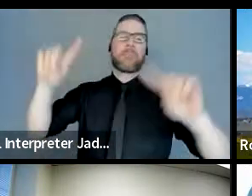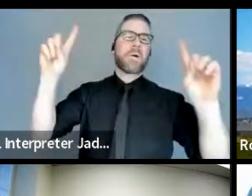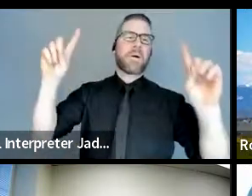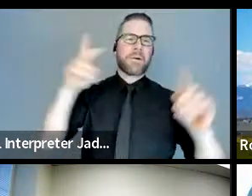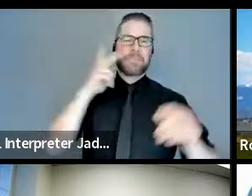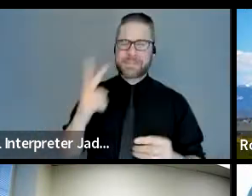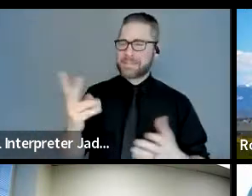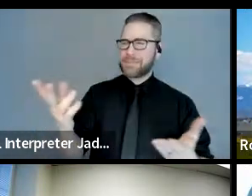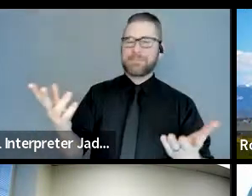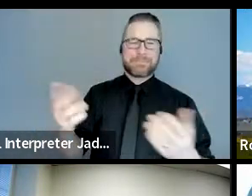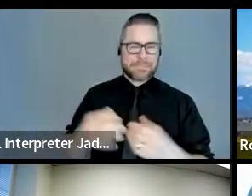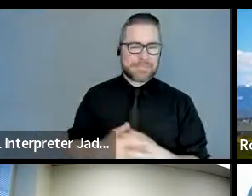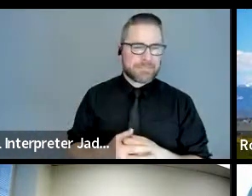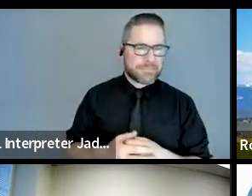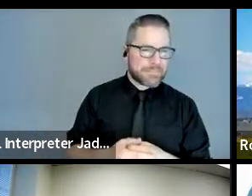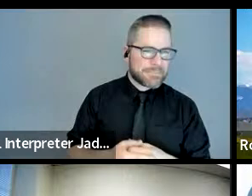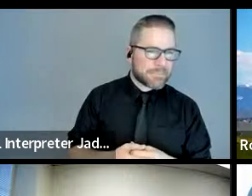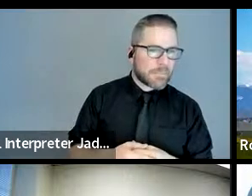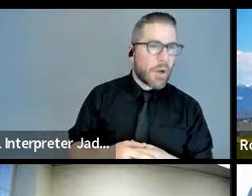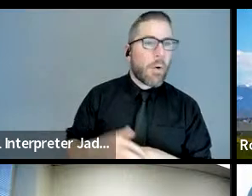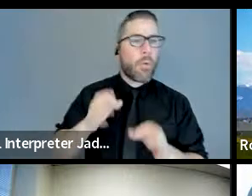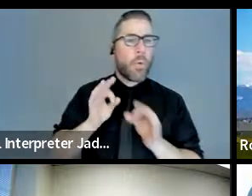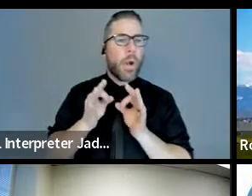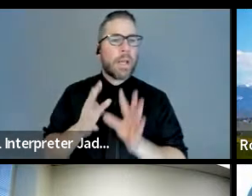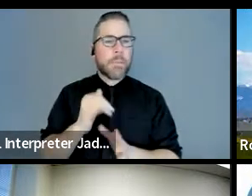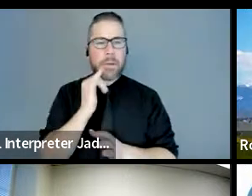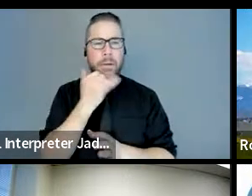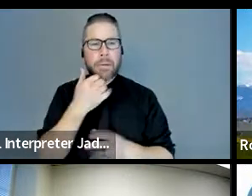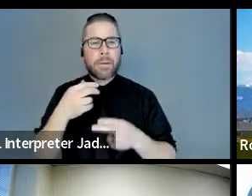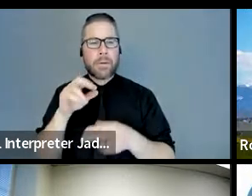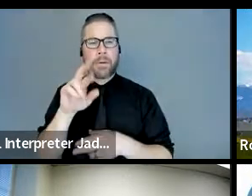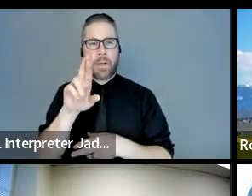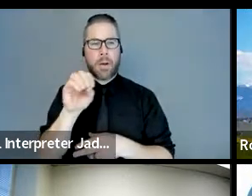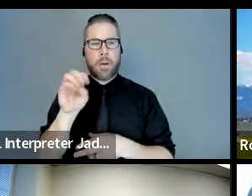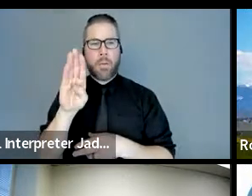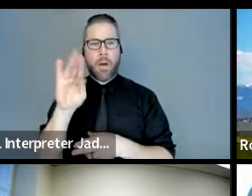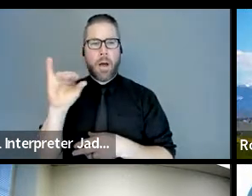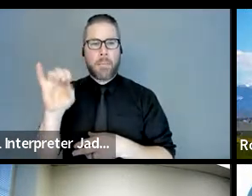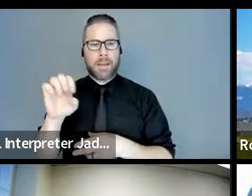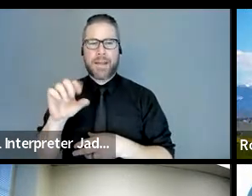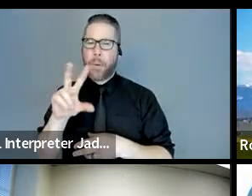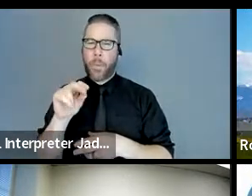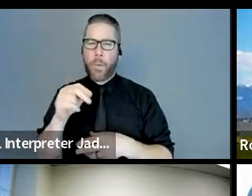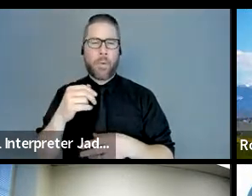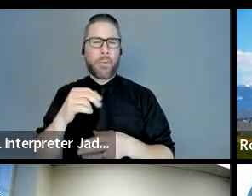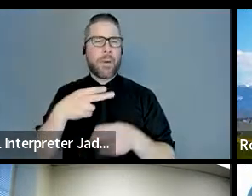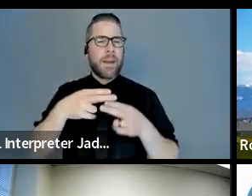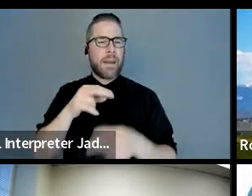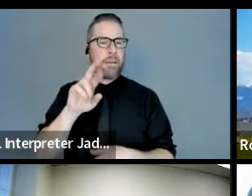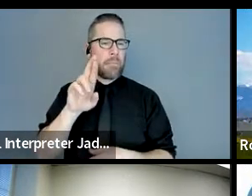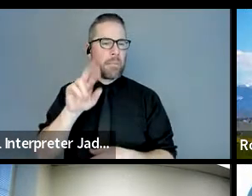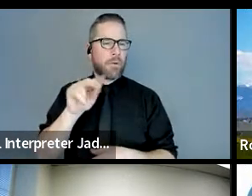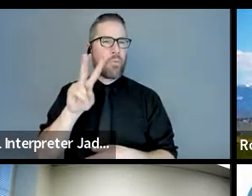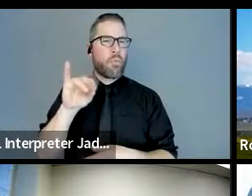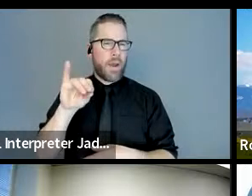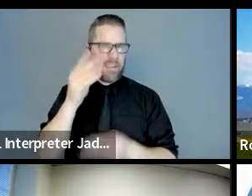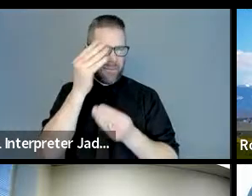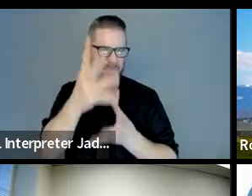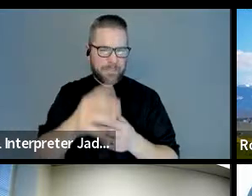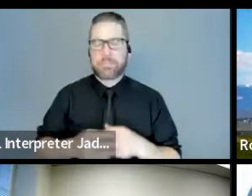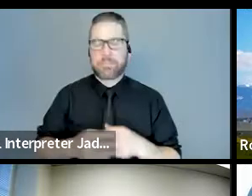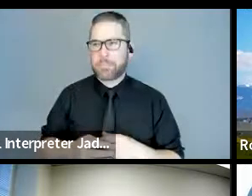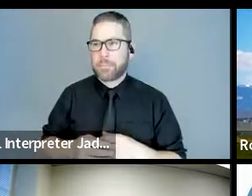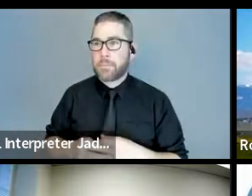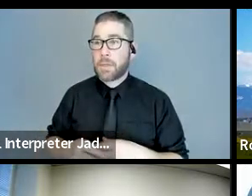Yeah. There it is. Okay, so in terms of the scope of improvements